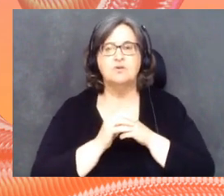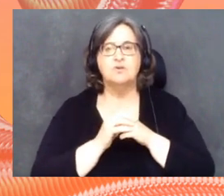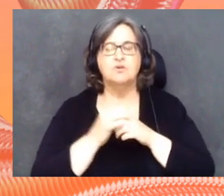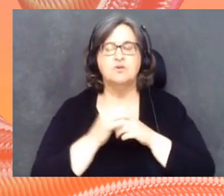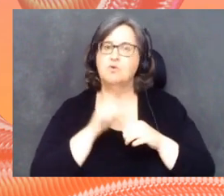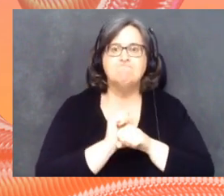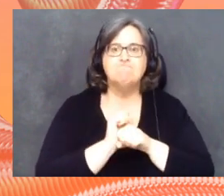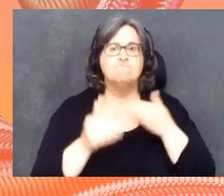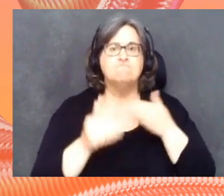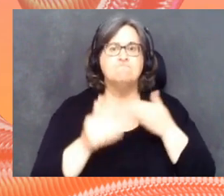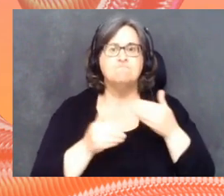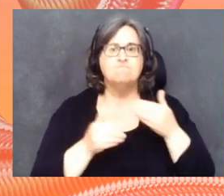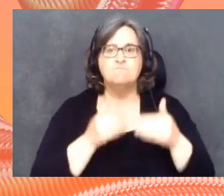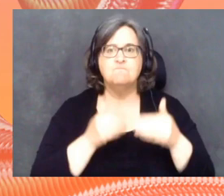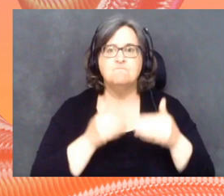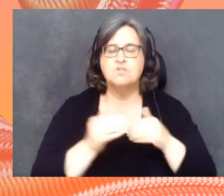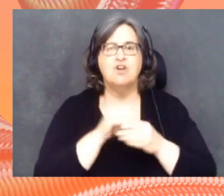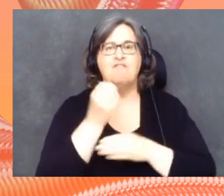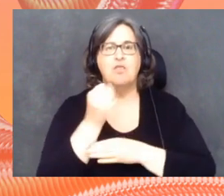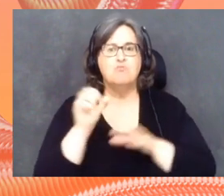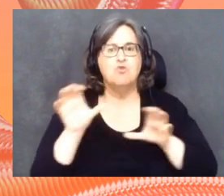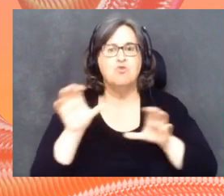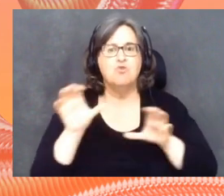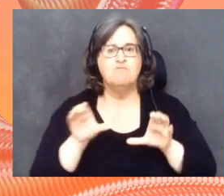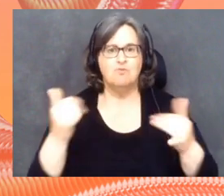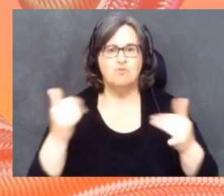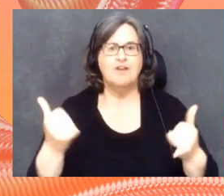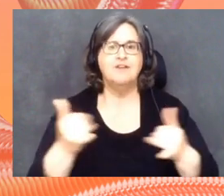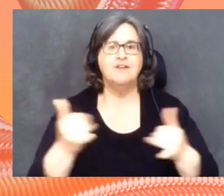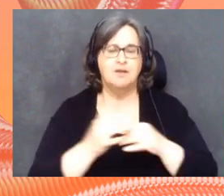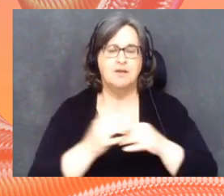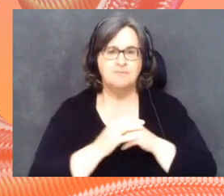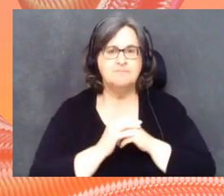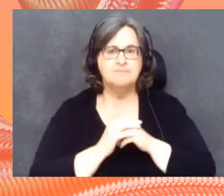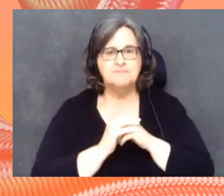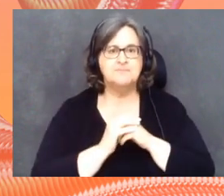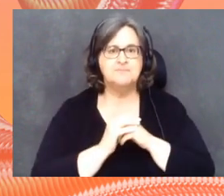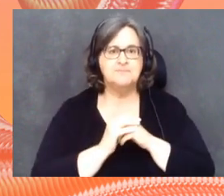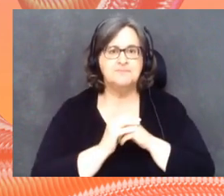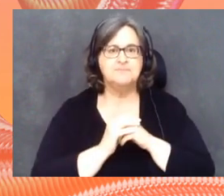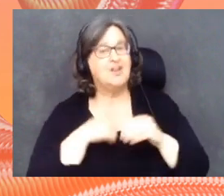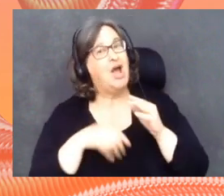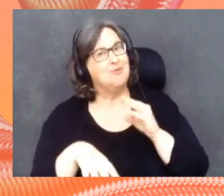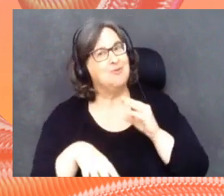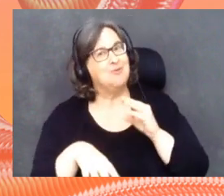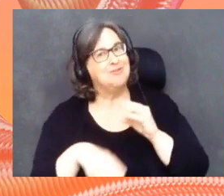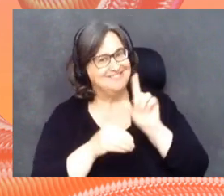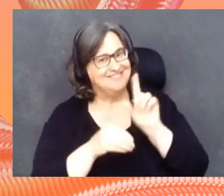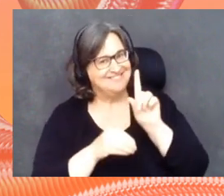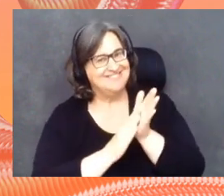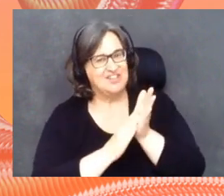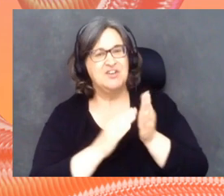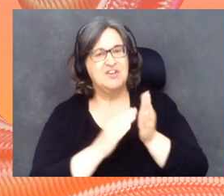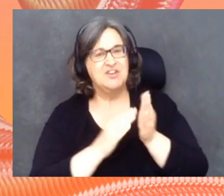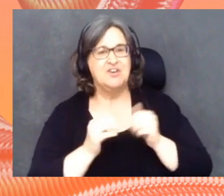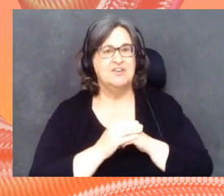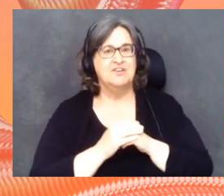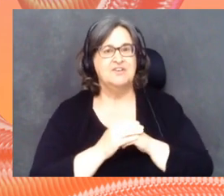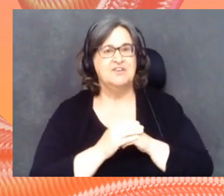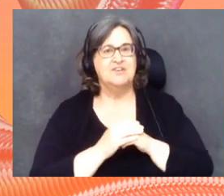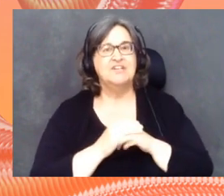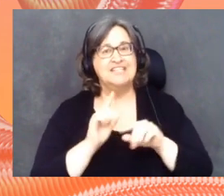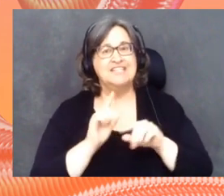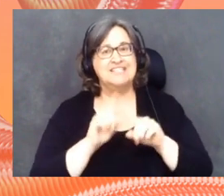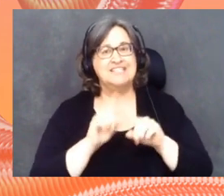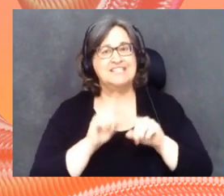of the movement right now. Yeah. And I just want to shout it out because this does feel different from a couple years ago, is that we're